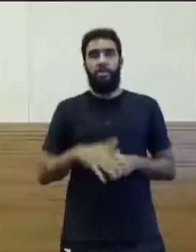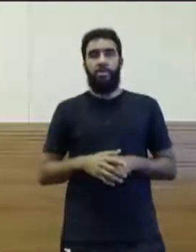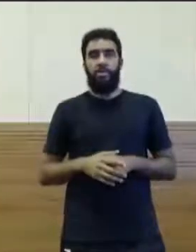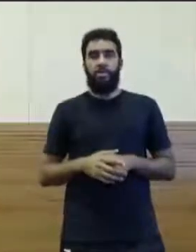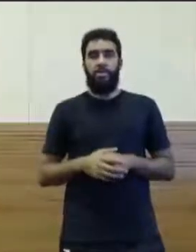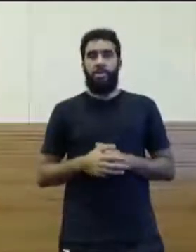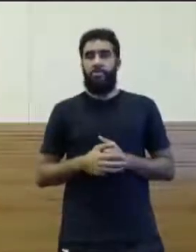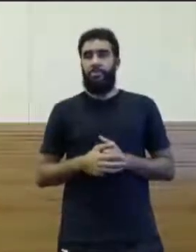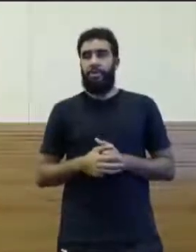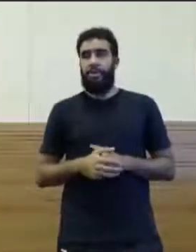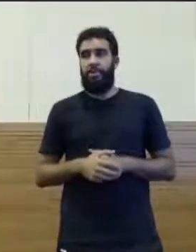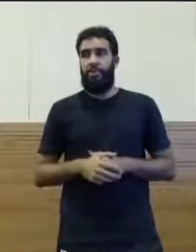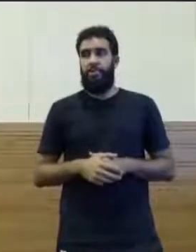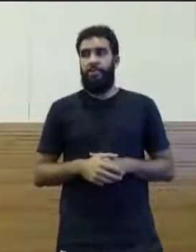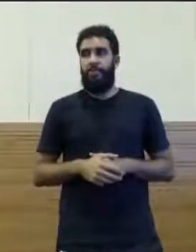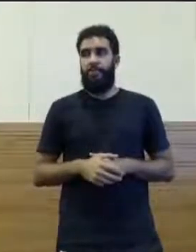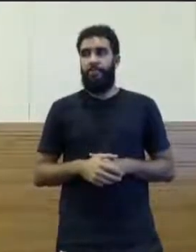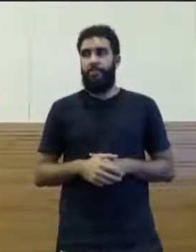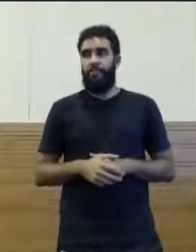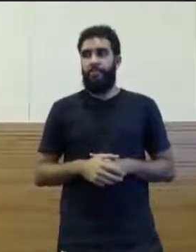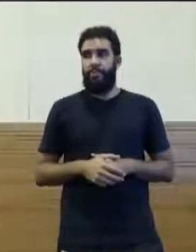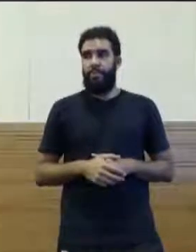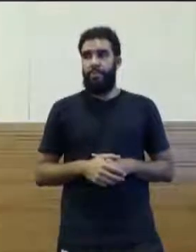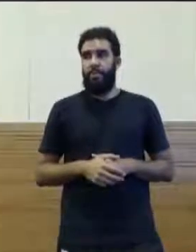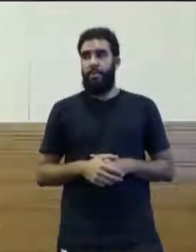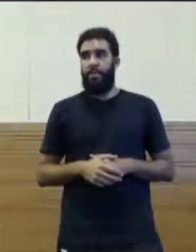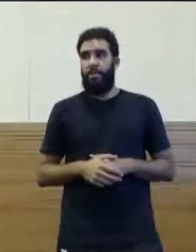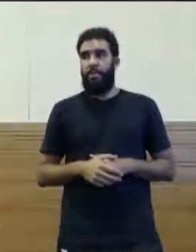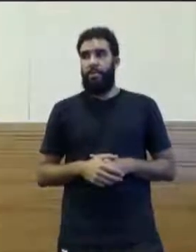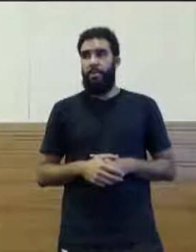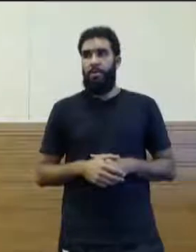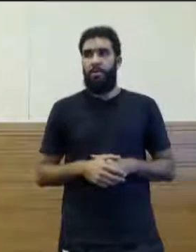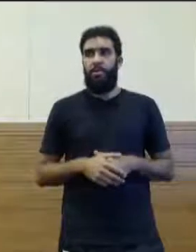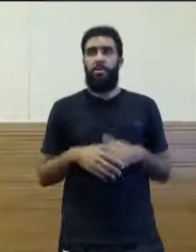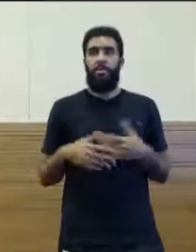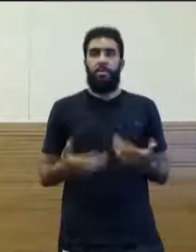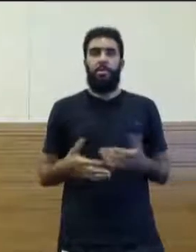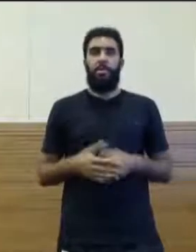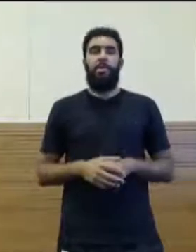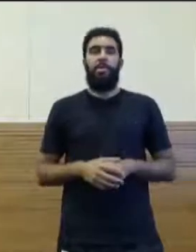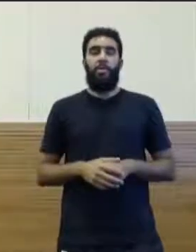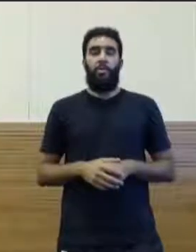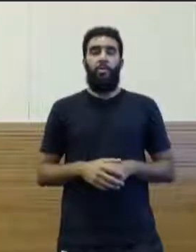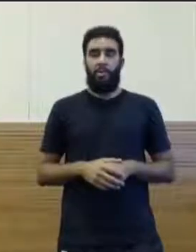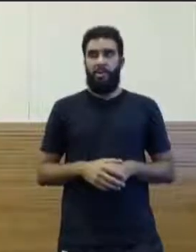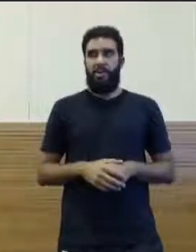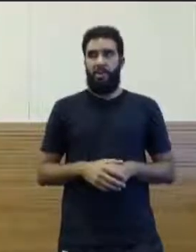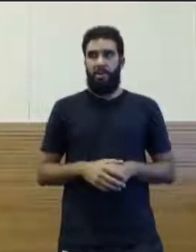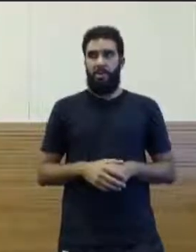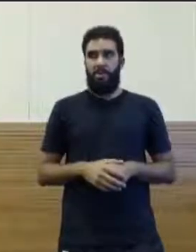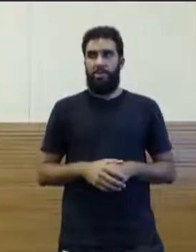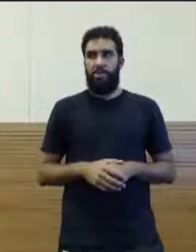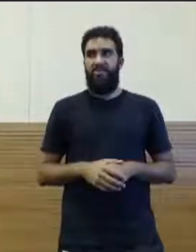think it's more incorporated in our normal language.